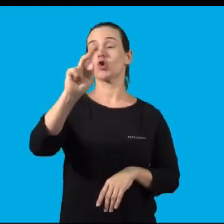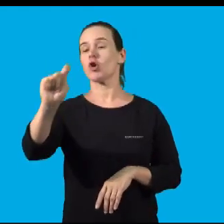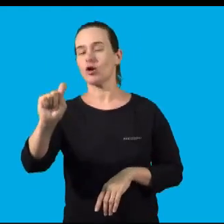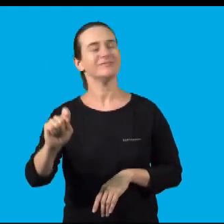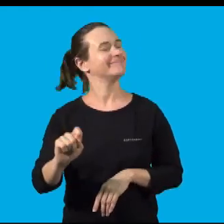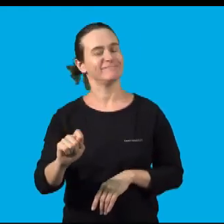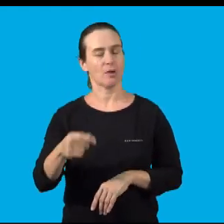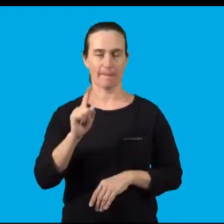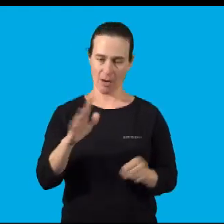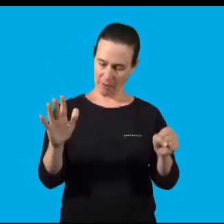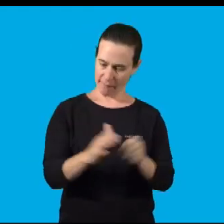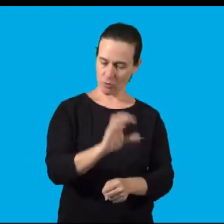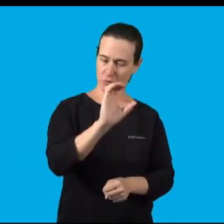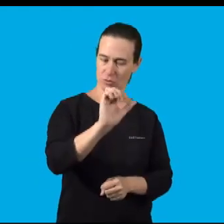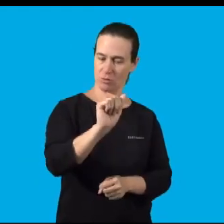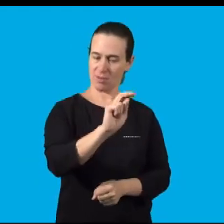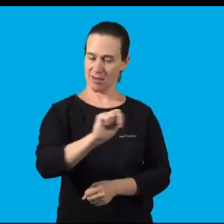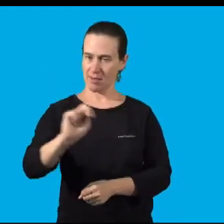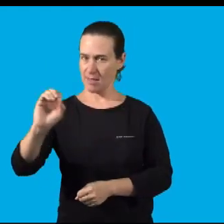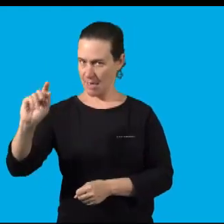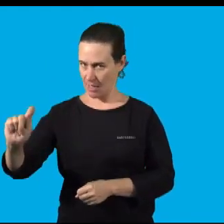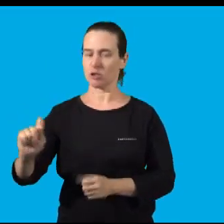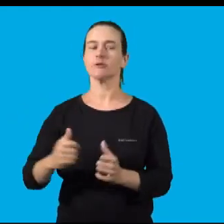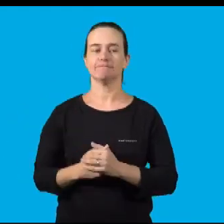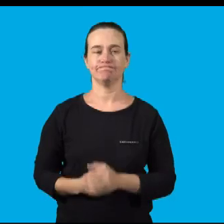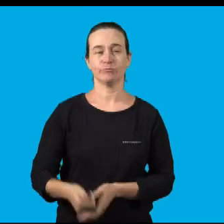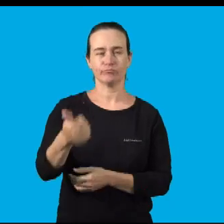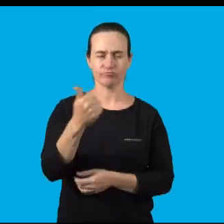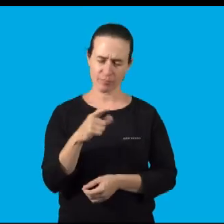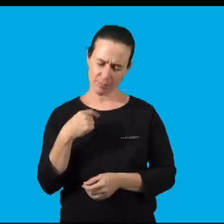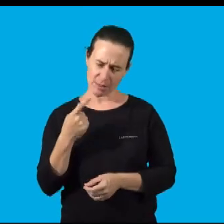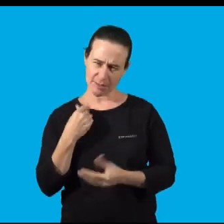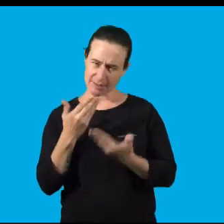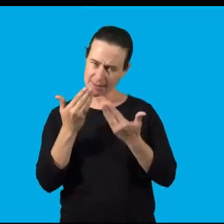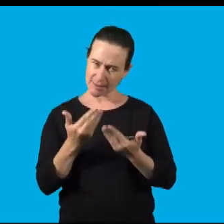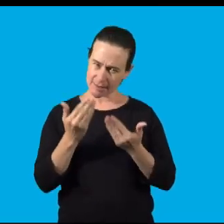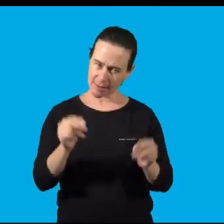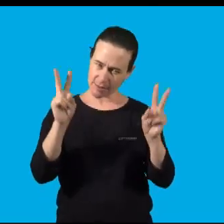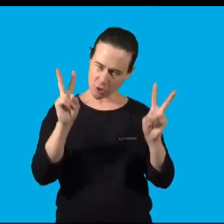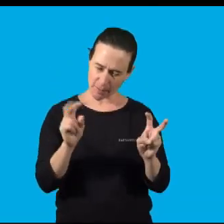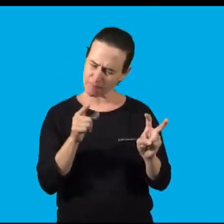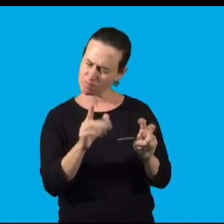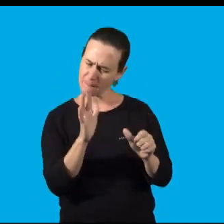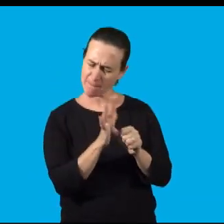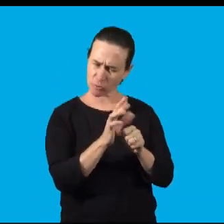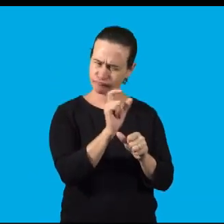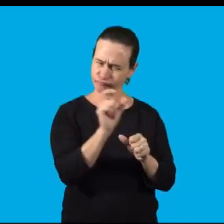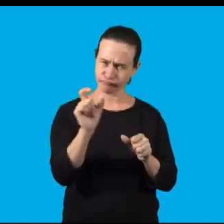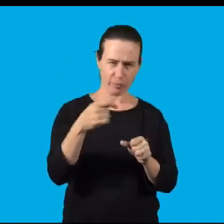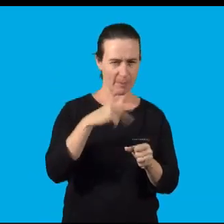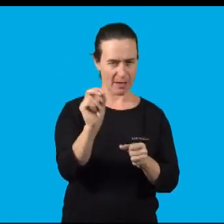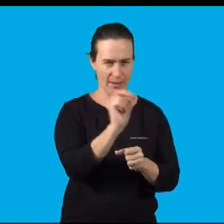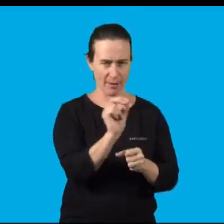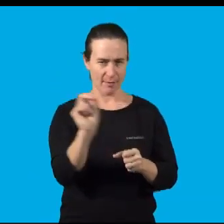word out in full, cannot. Study the topic carefully and underline keywords with a